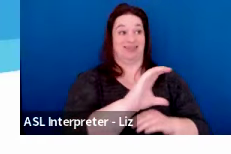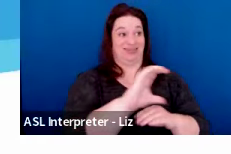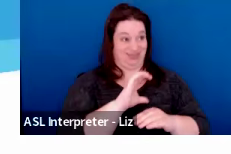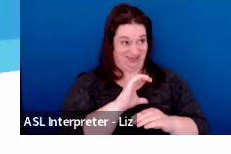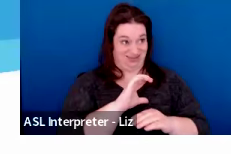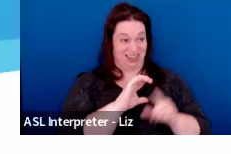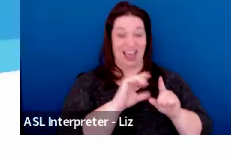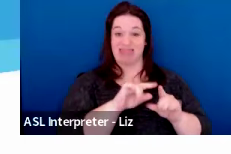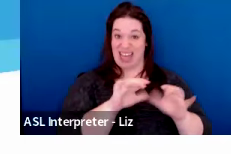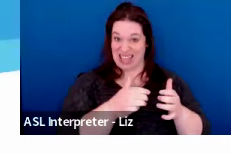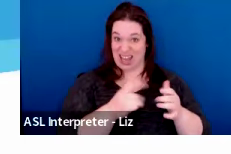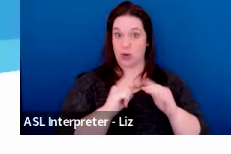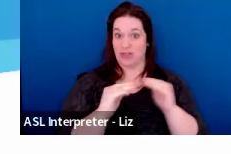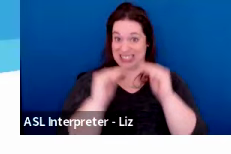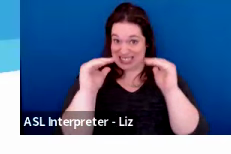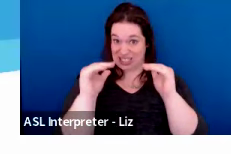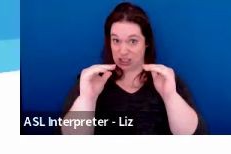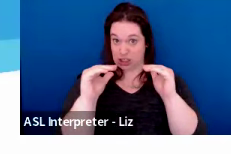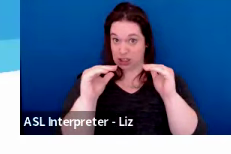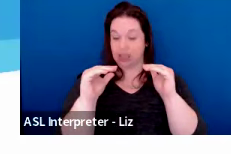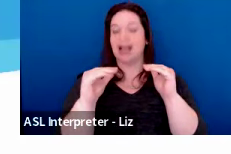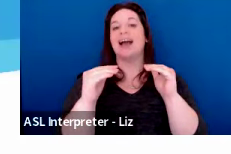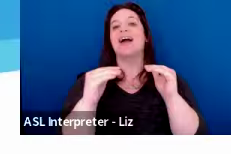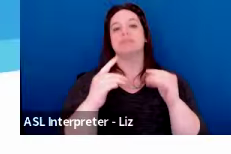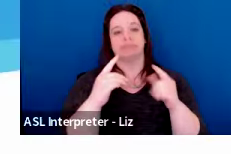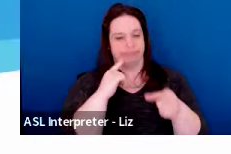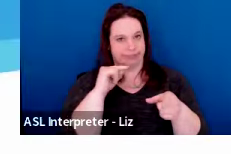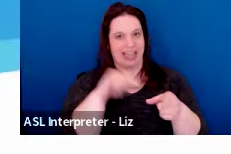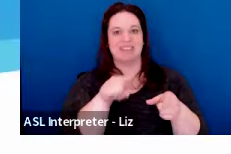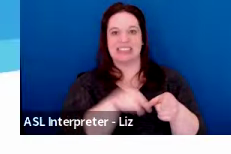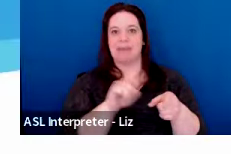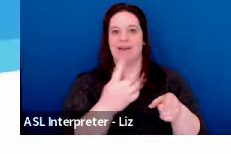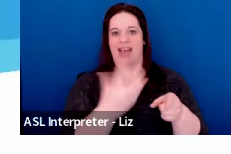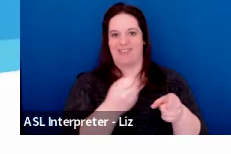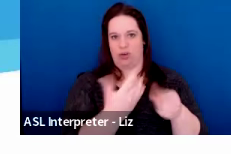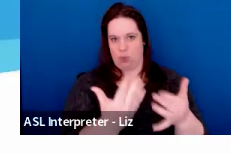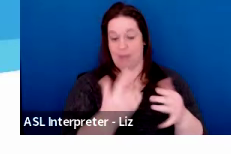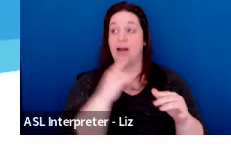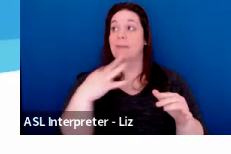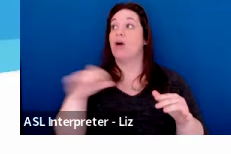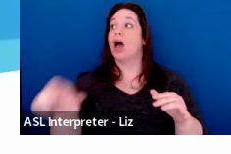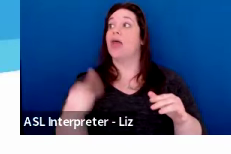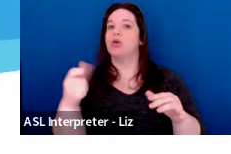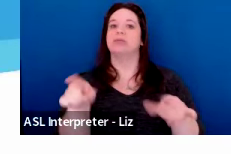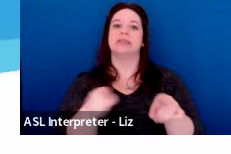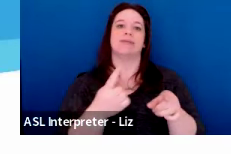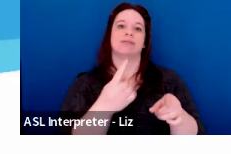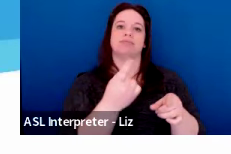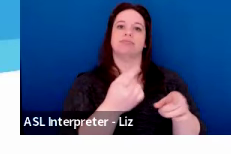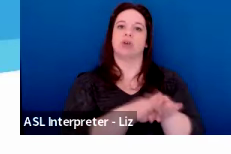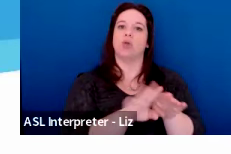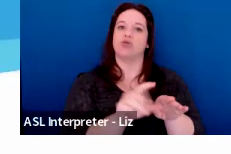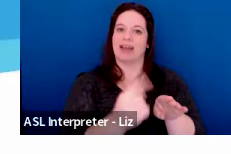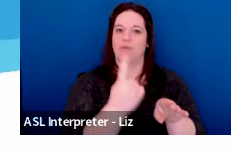other category or tier will still be a 1 year waiting period from your previous grant closure. For example, there are five